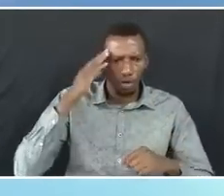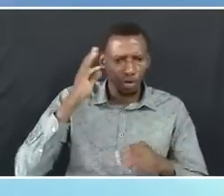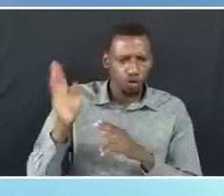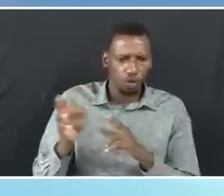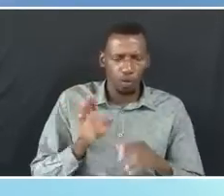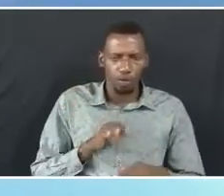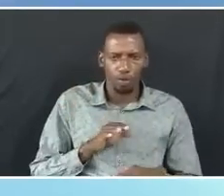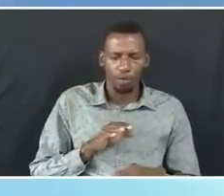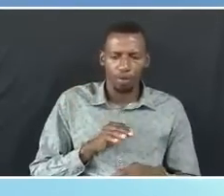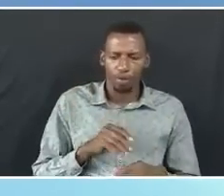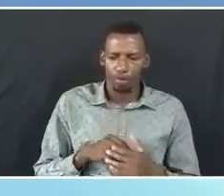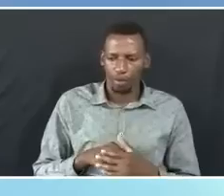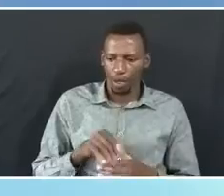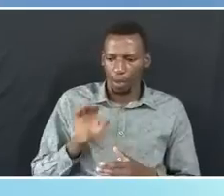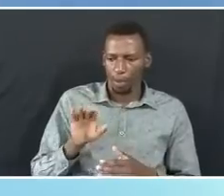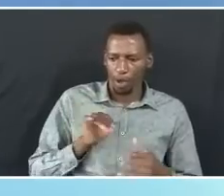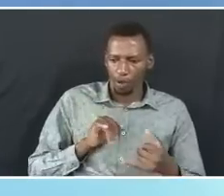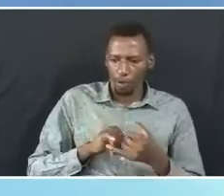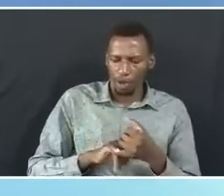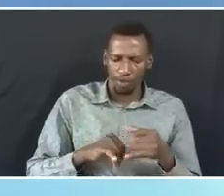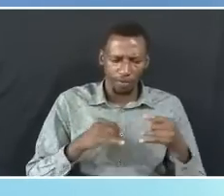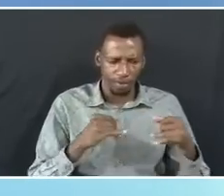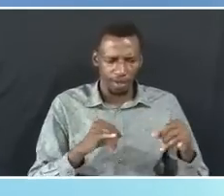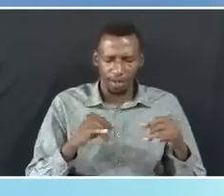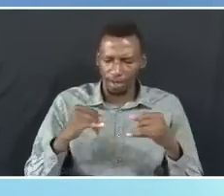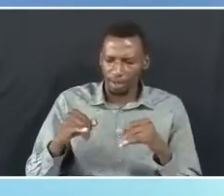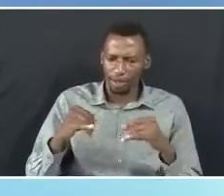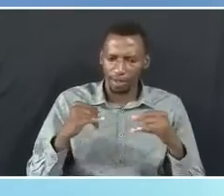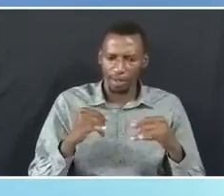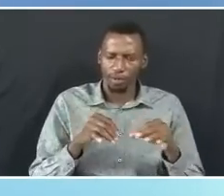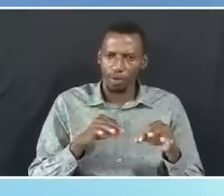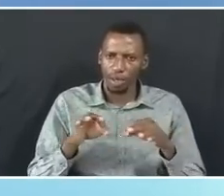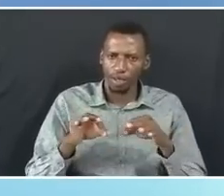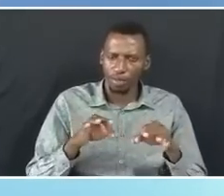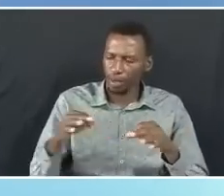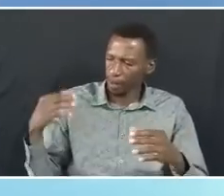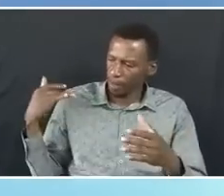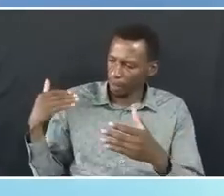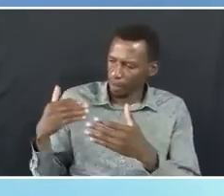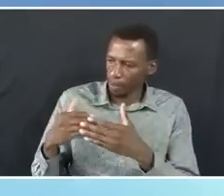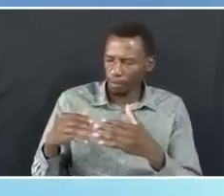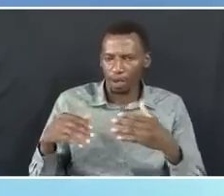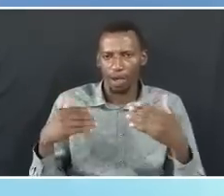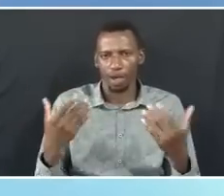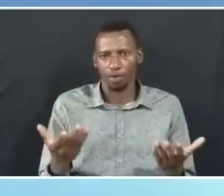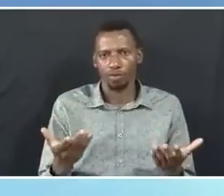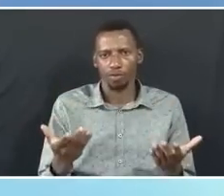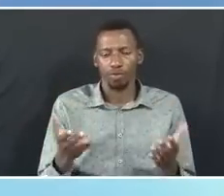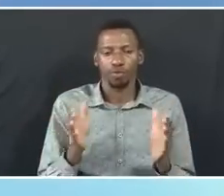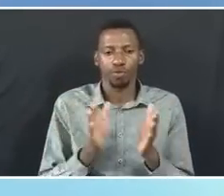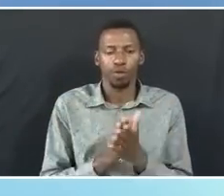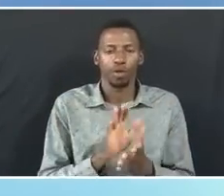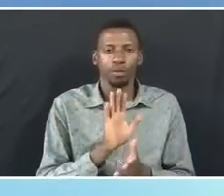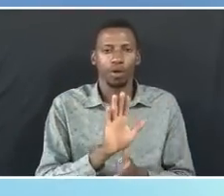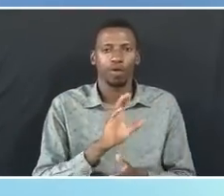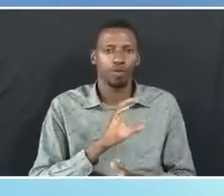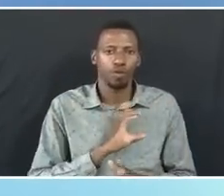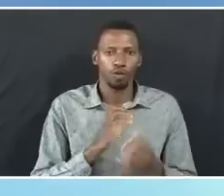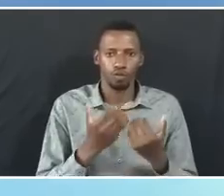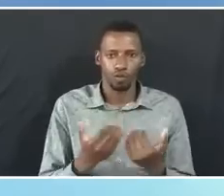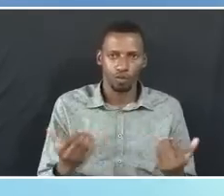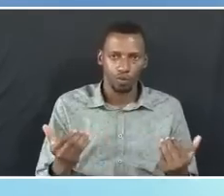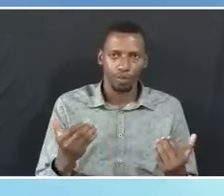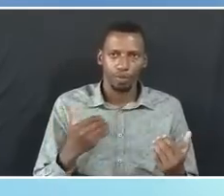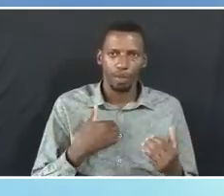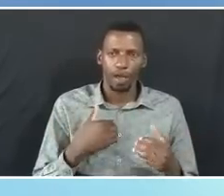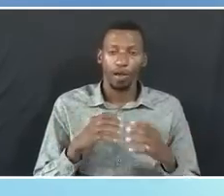And the wife is trying to explain how they have come along and where they have reached, even with their own children, that there's a big